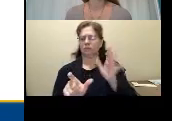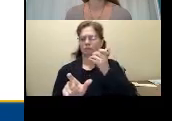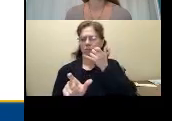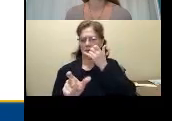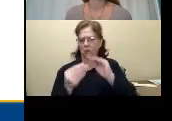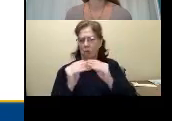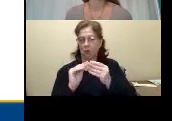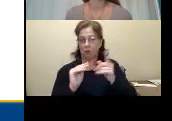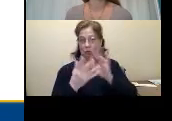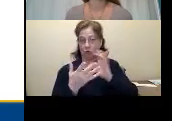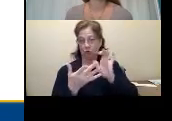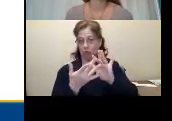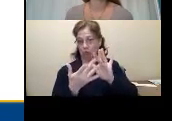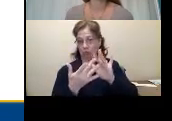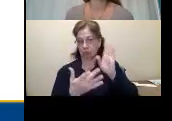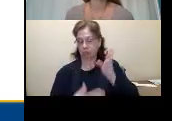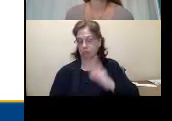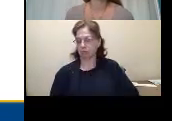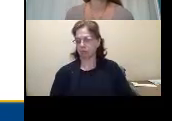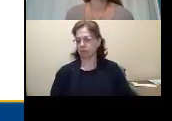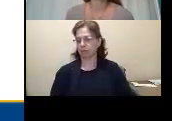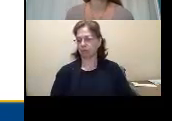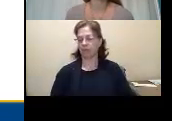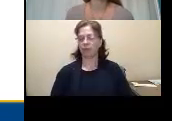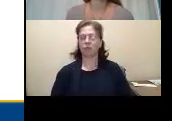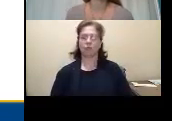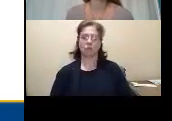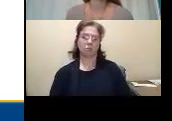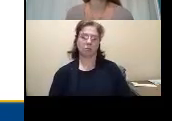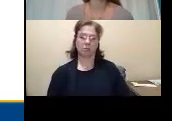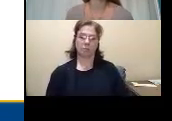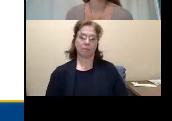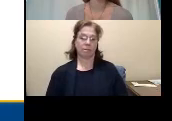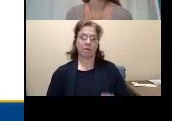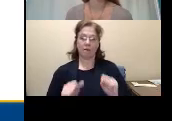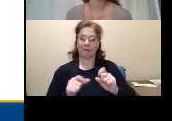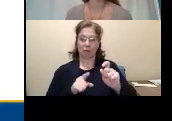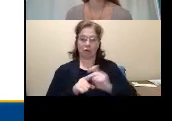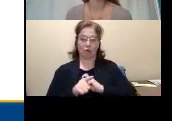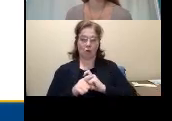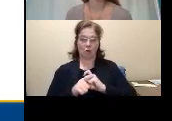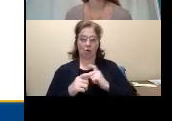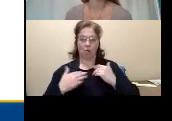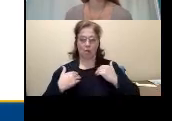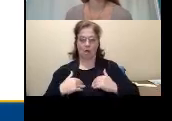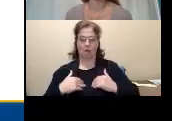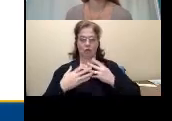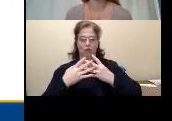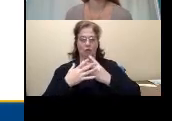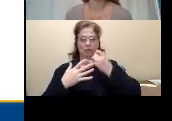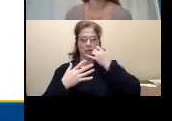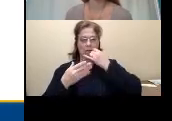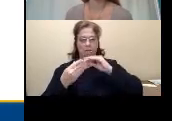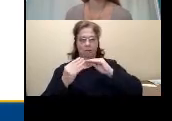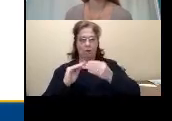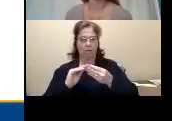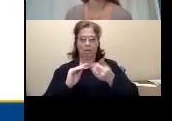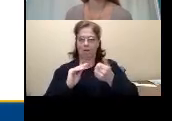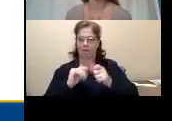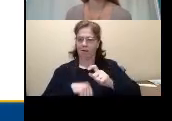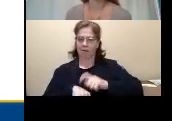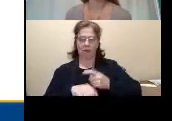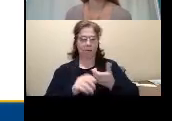reach her directly. But you can certainly call our lung screening phone number at any time and ask for assistance